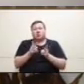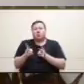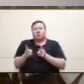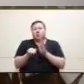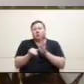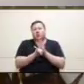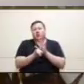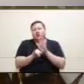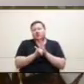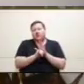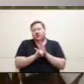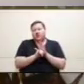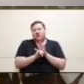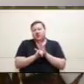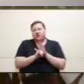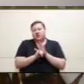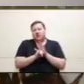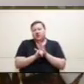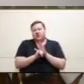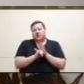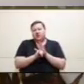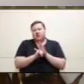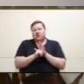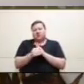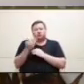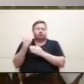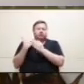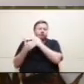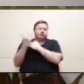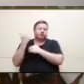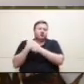identified in the previous year.